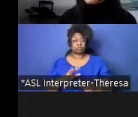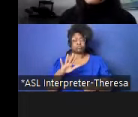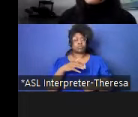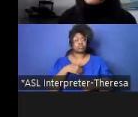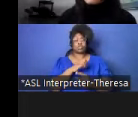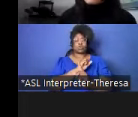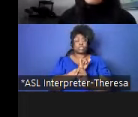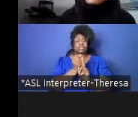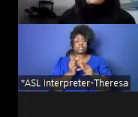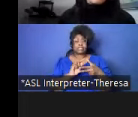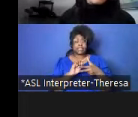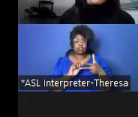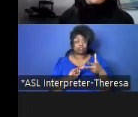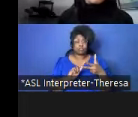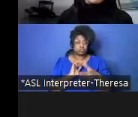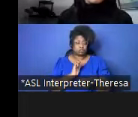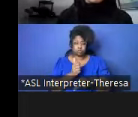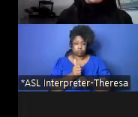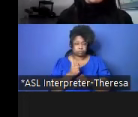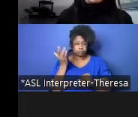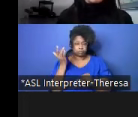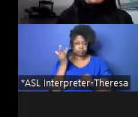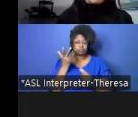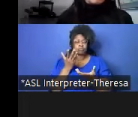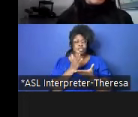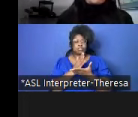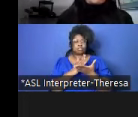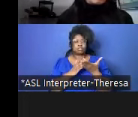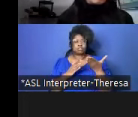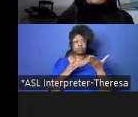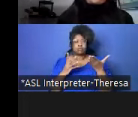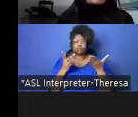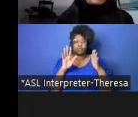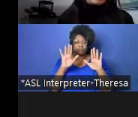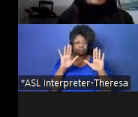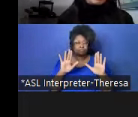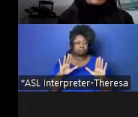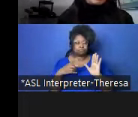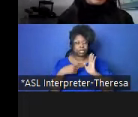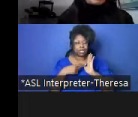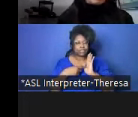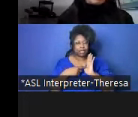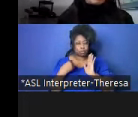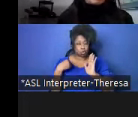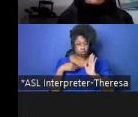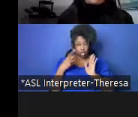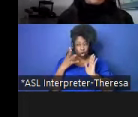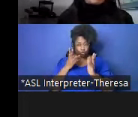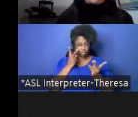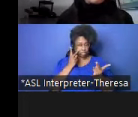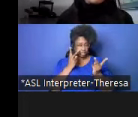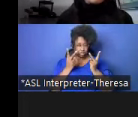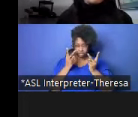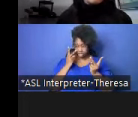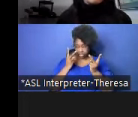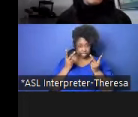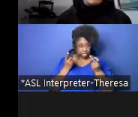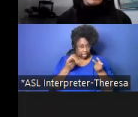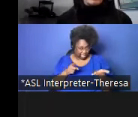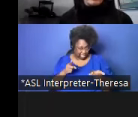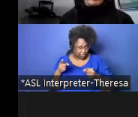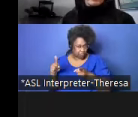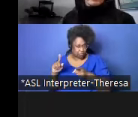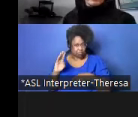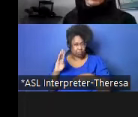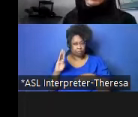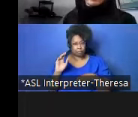scenarios largely because of some of the great examples that we've seen already in Bayonne, the